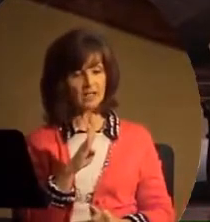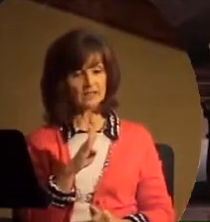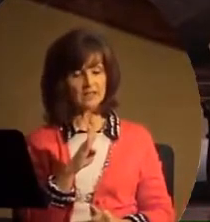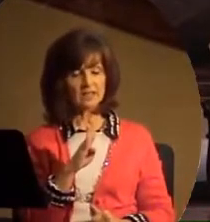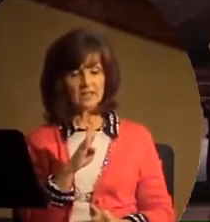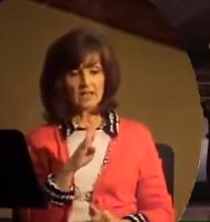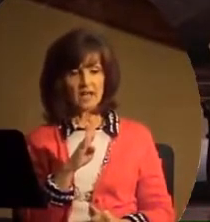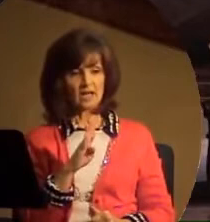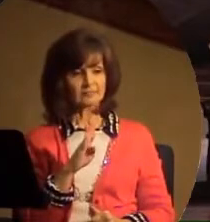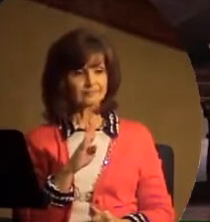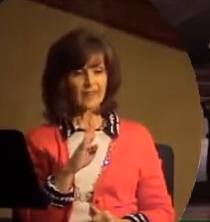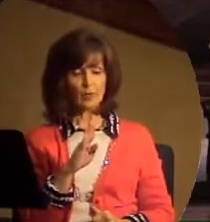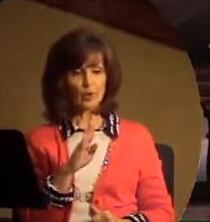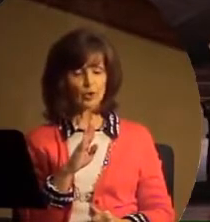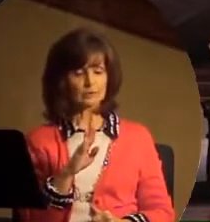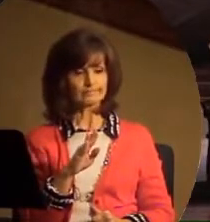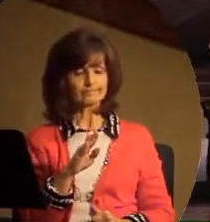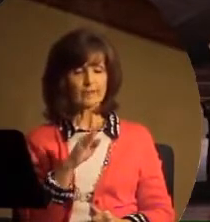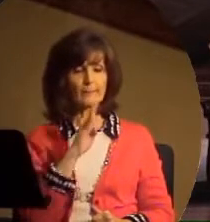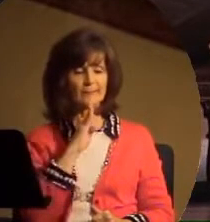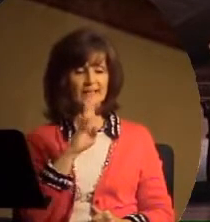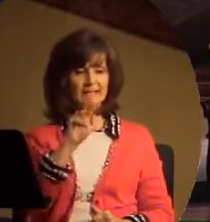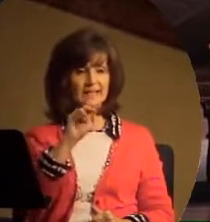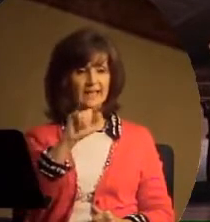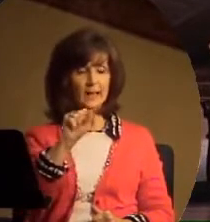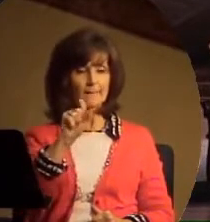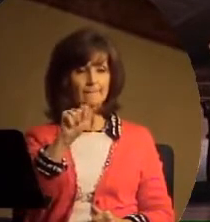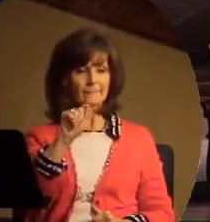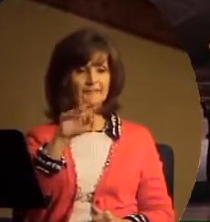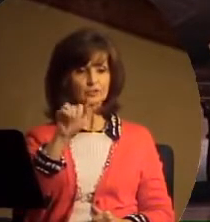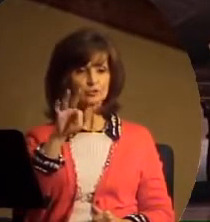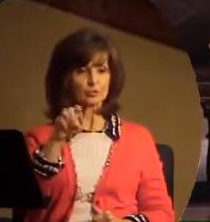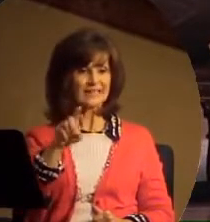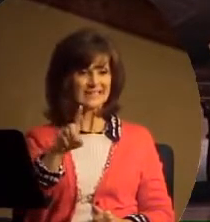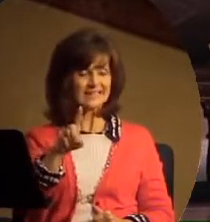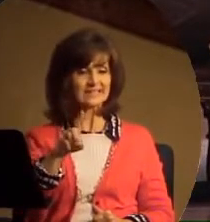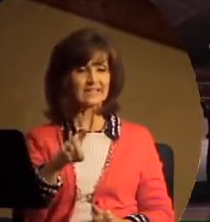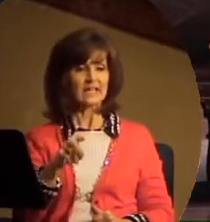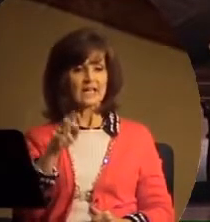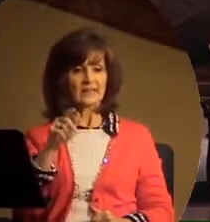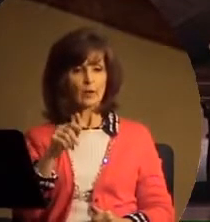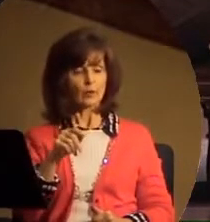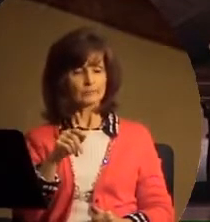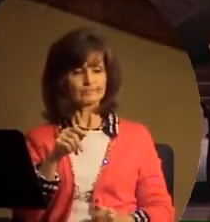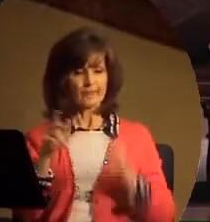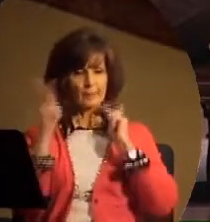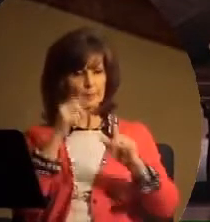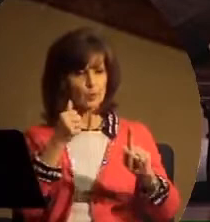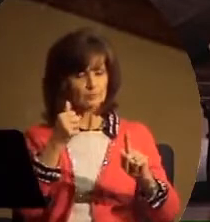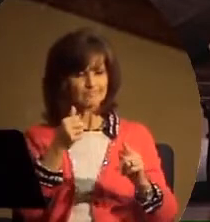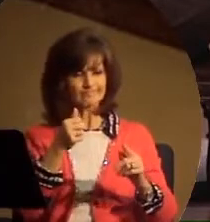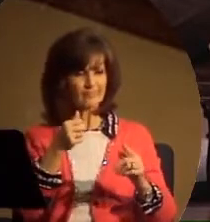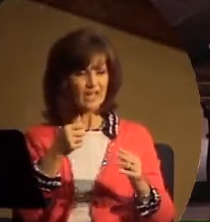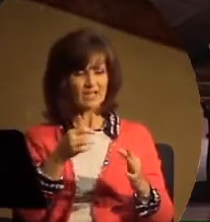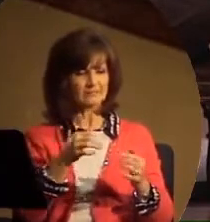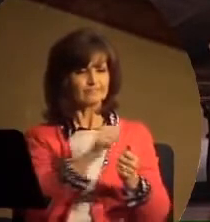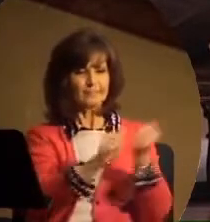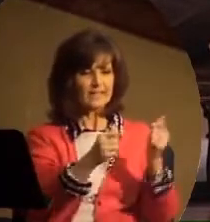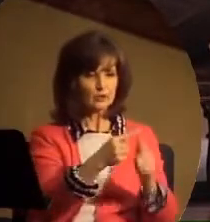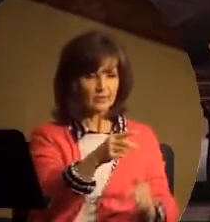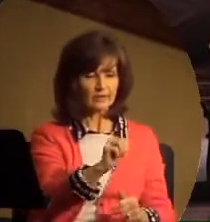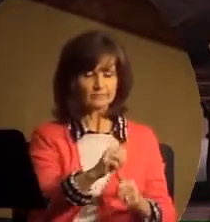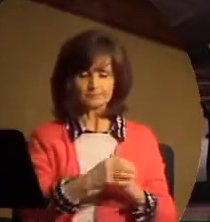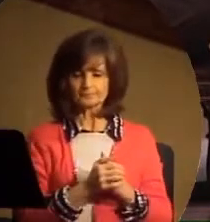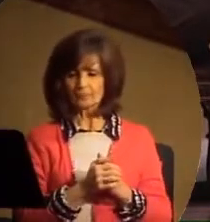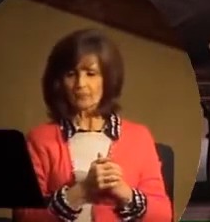very cruelly, very harshly by the upper crust of the society of that day. So he spoke about the injustices of the